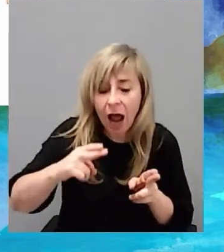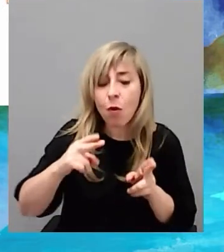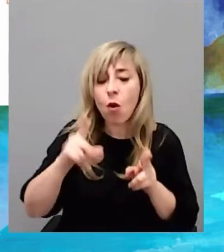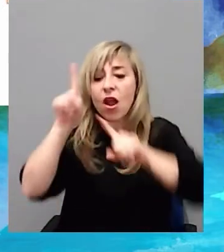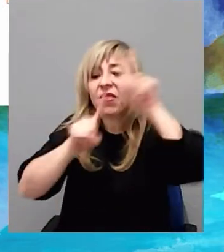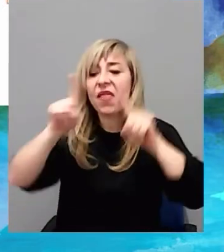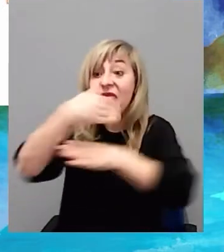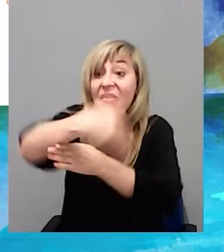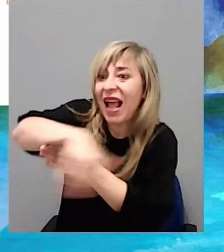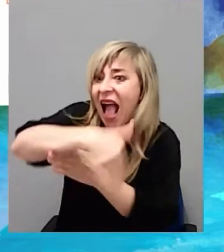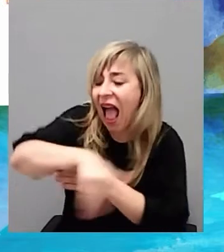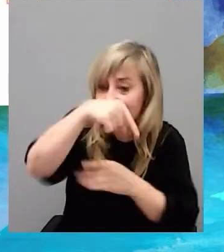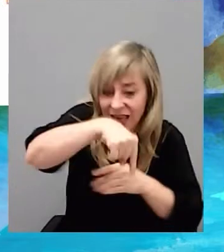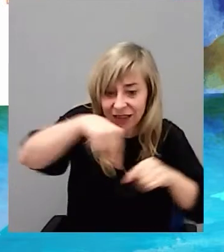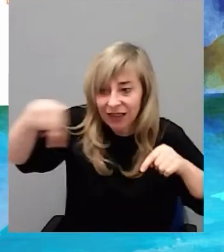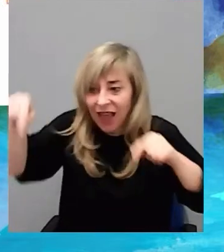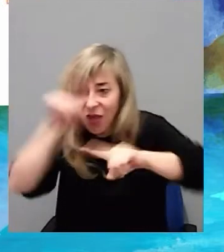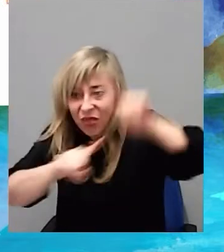roads,